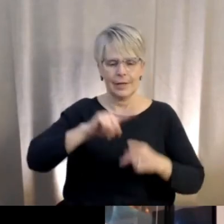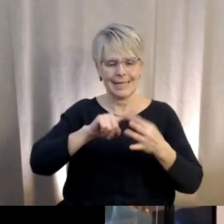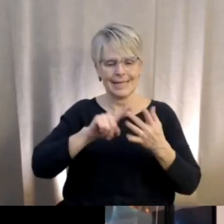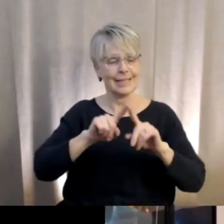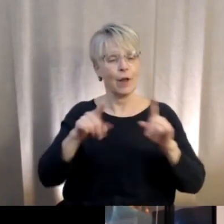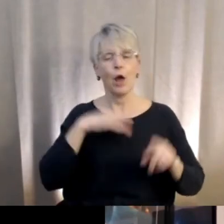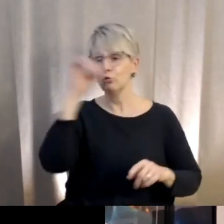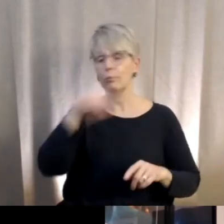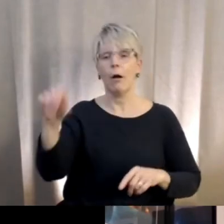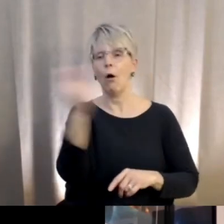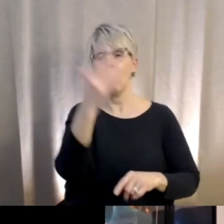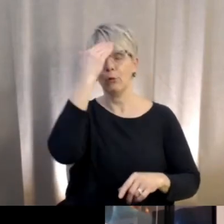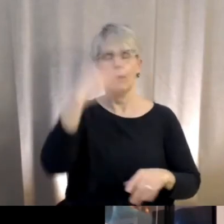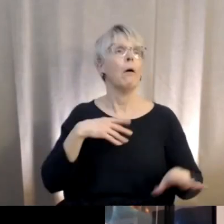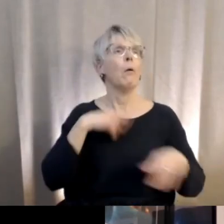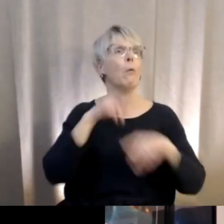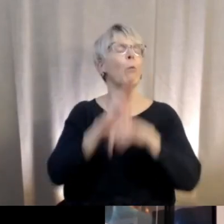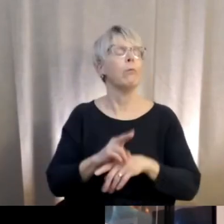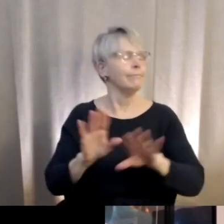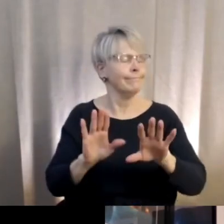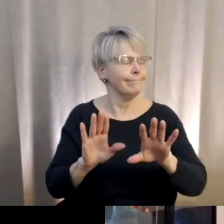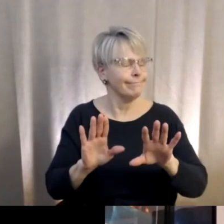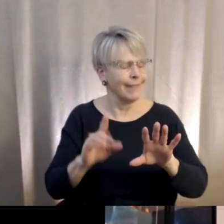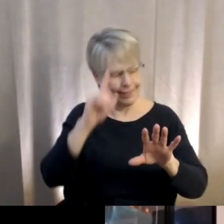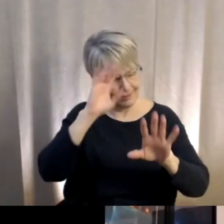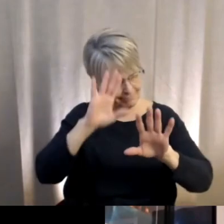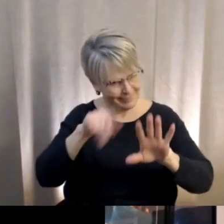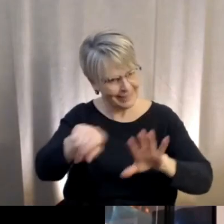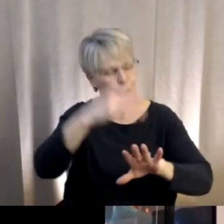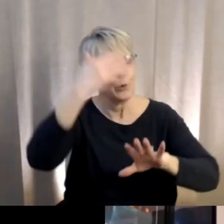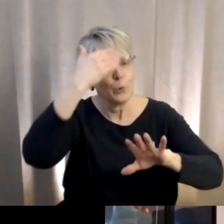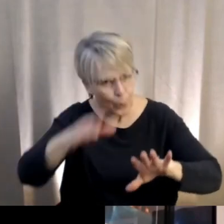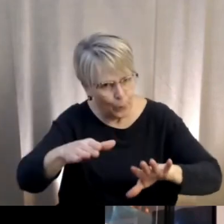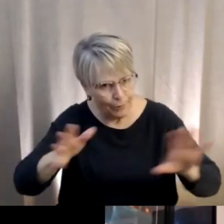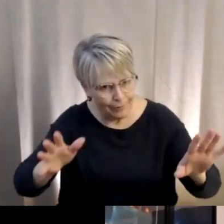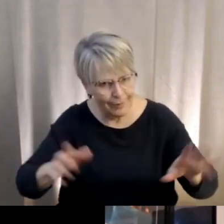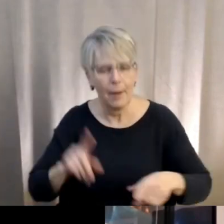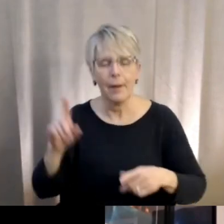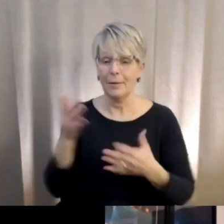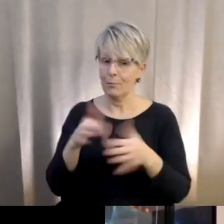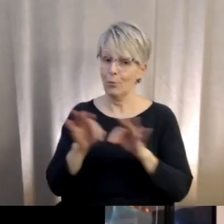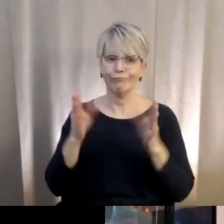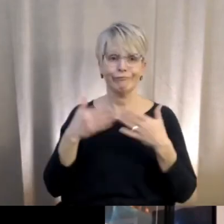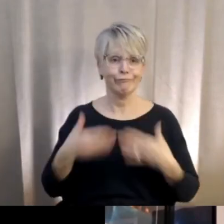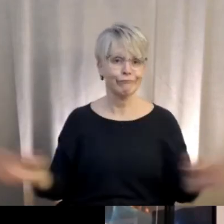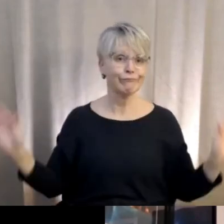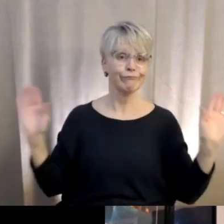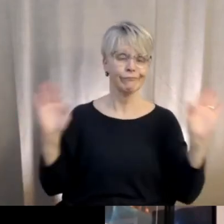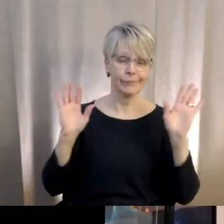and distinctions. I think the other part is just being free and open to